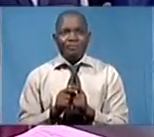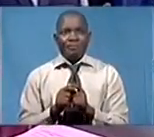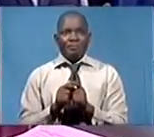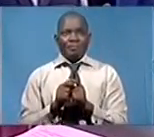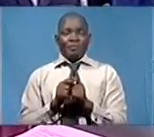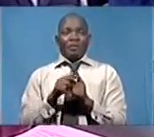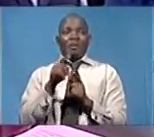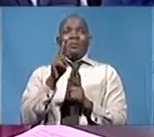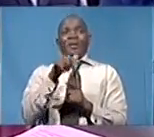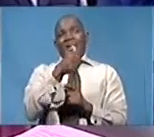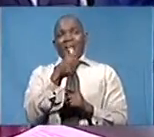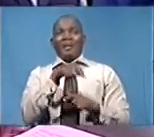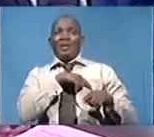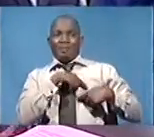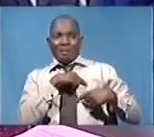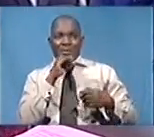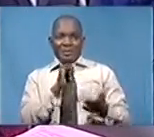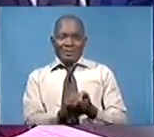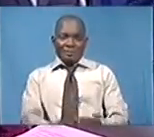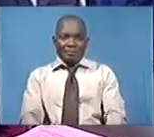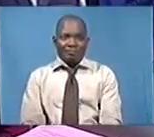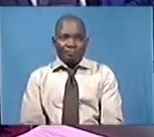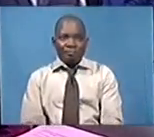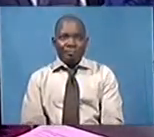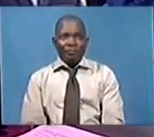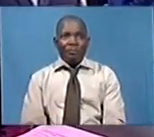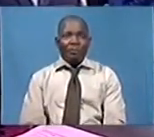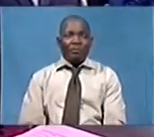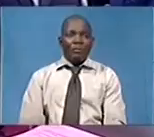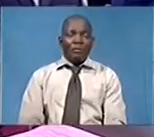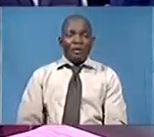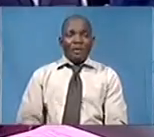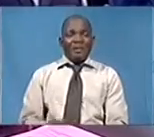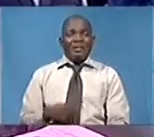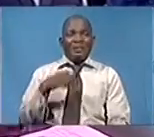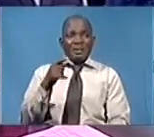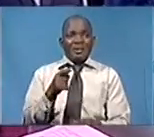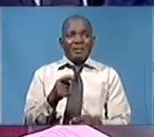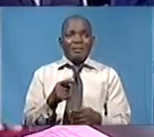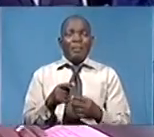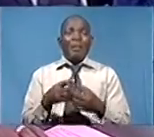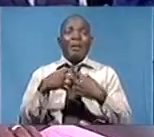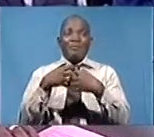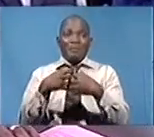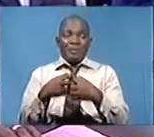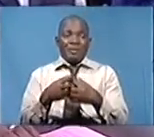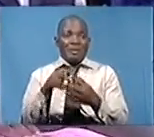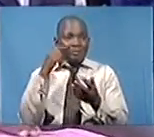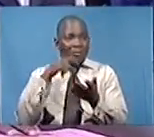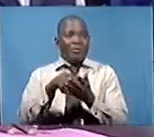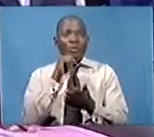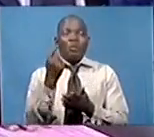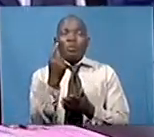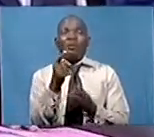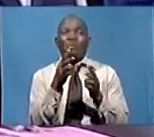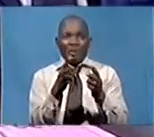the argument I was seeking to make, Your Lordship, is that fingerprint verification is not the only method of biometric